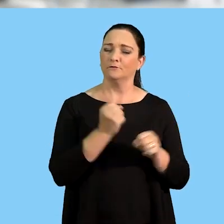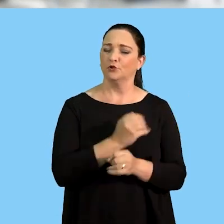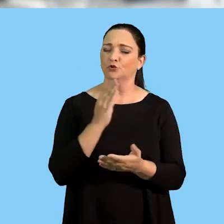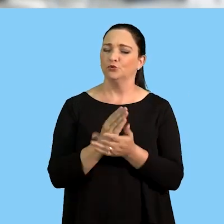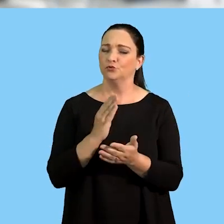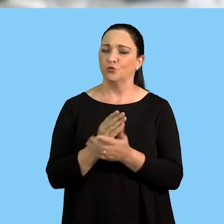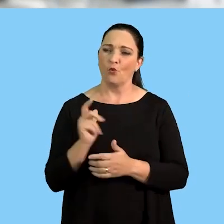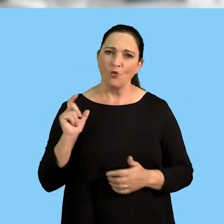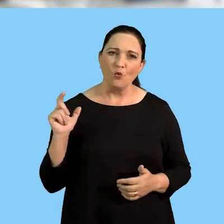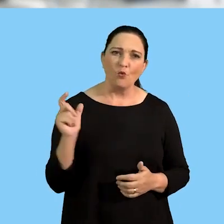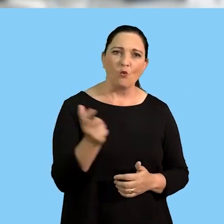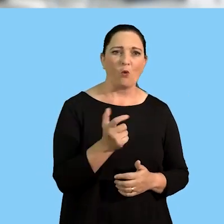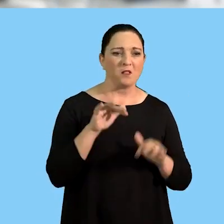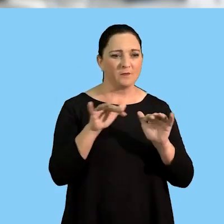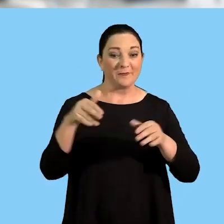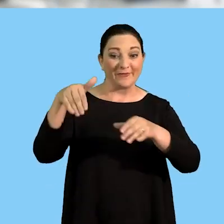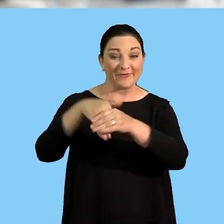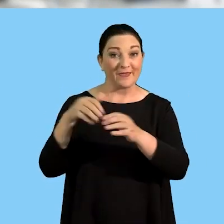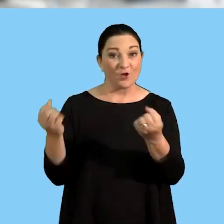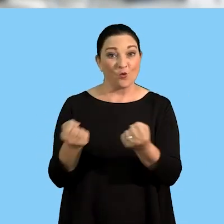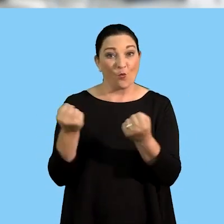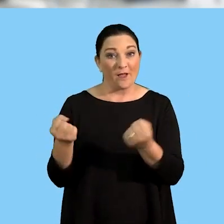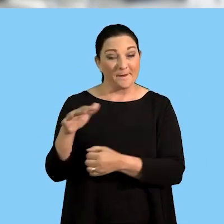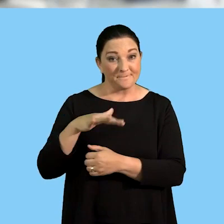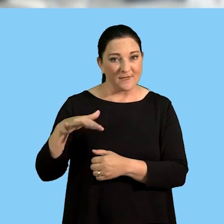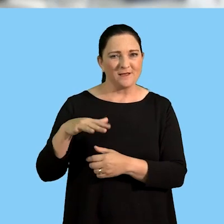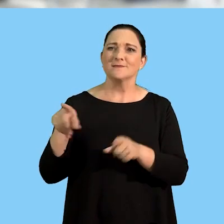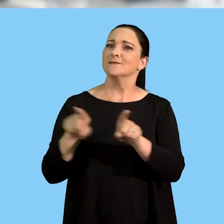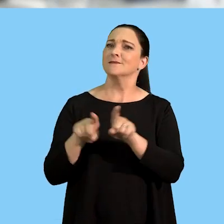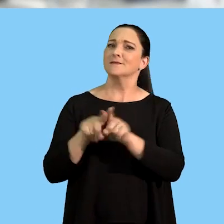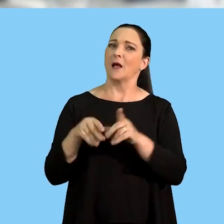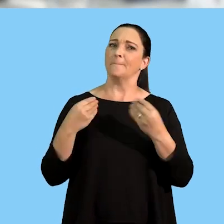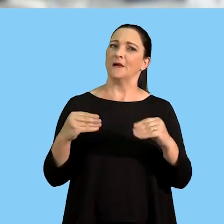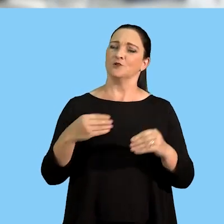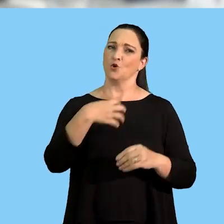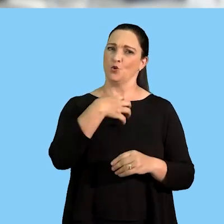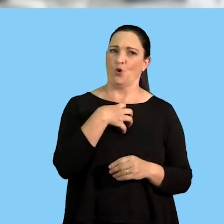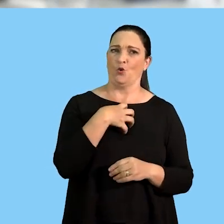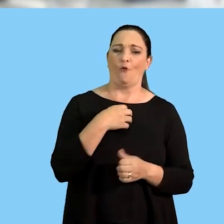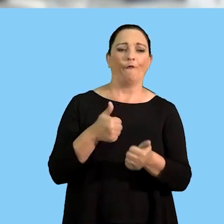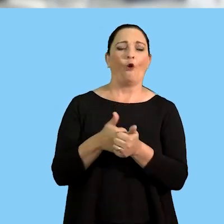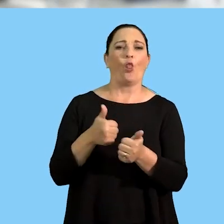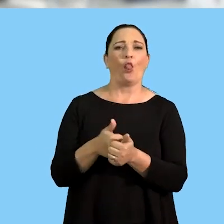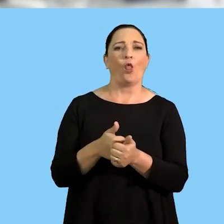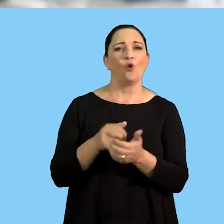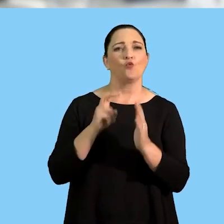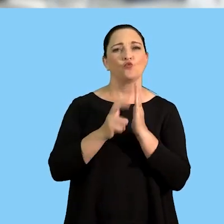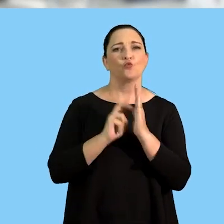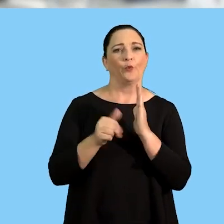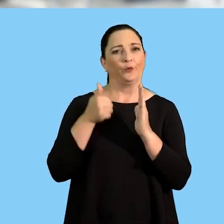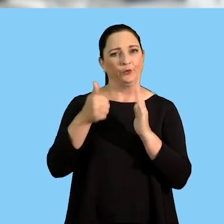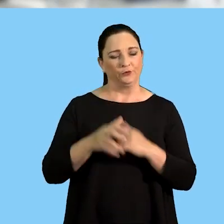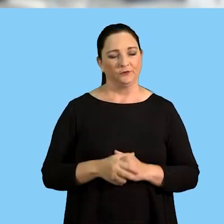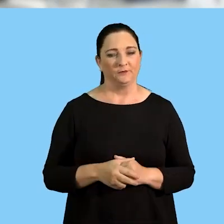sure that all the employees in the workplace, as well as all the business owners, are following the right rules when